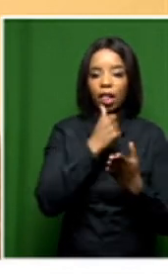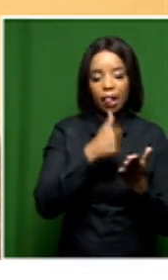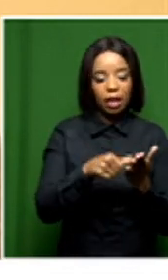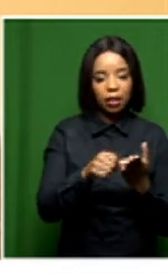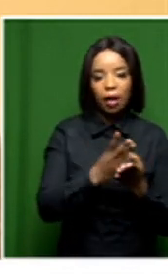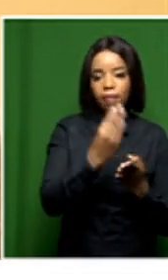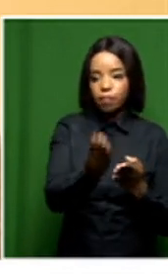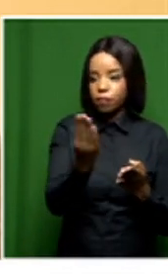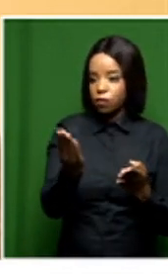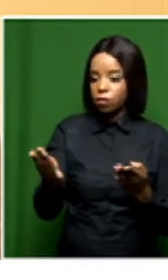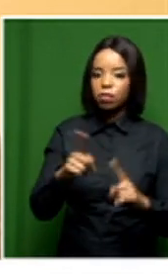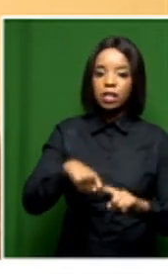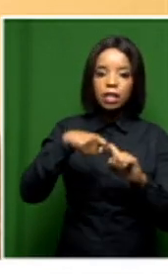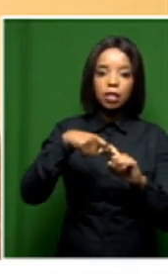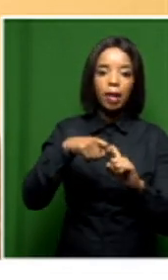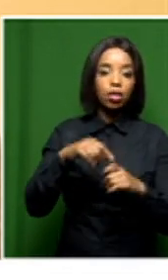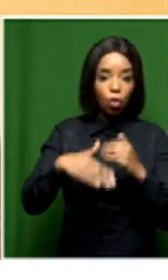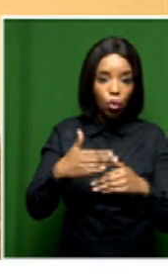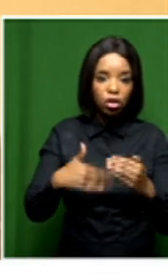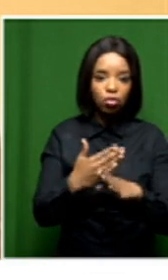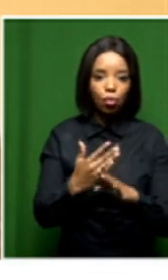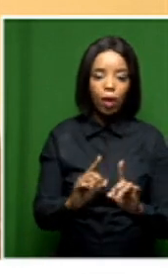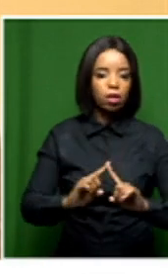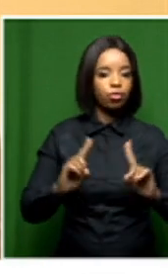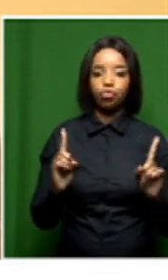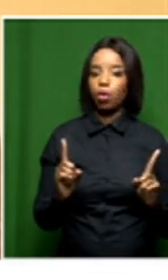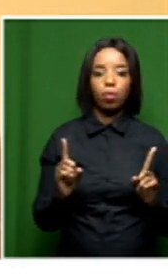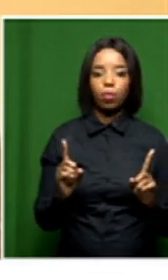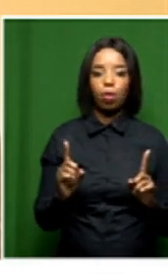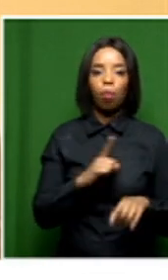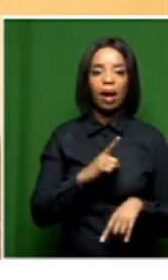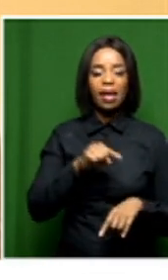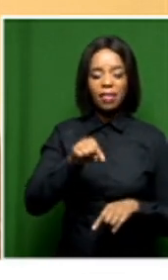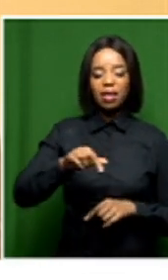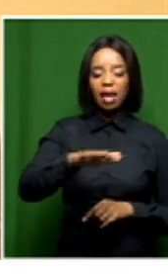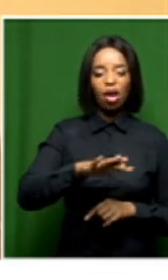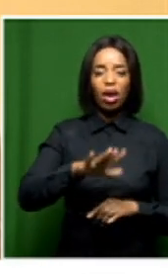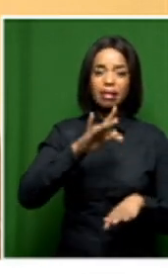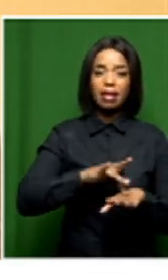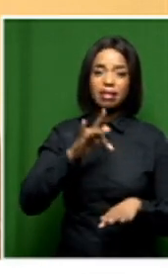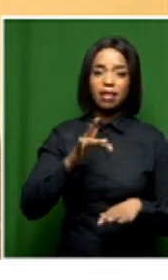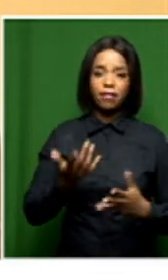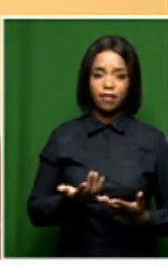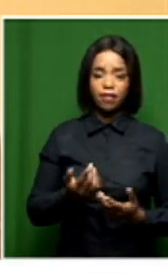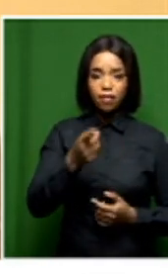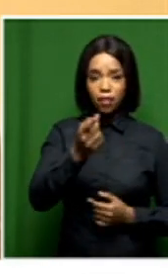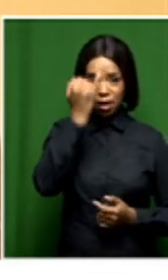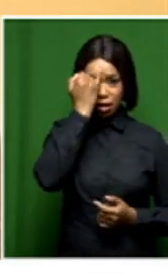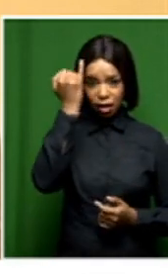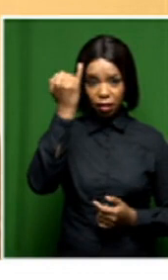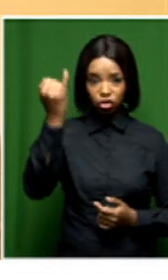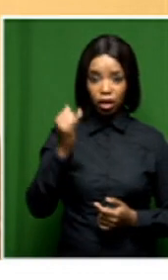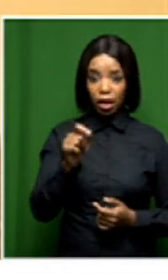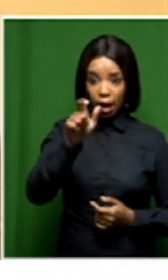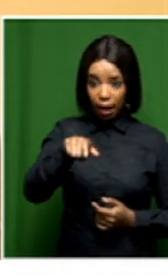that they do not necessarily continue to work in this particular sensitive area. Because you can imagine here, these individuals will